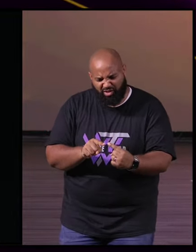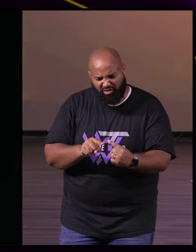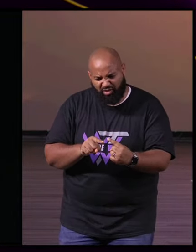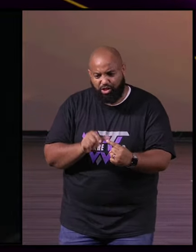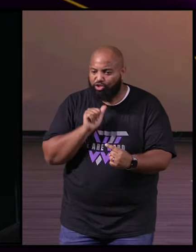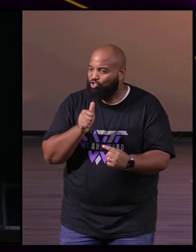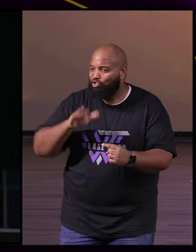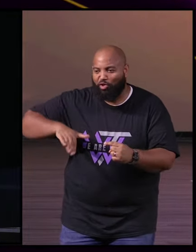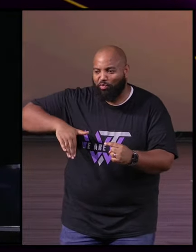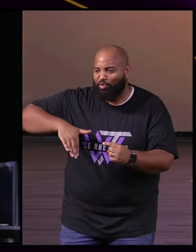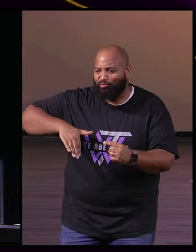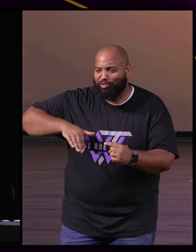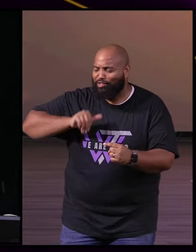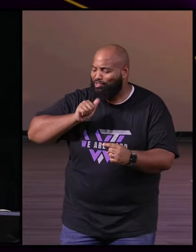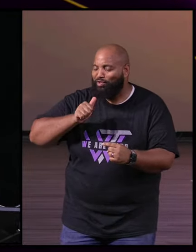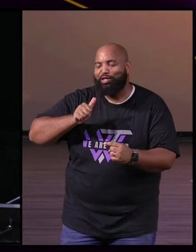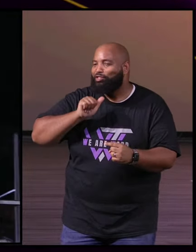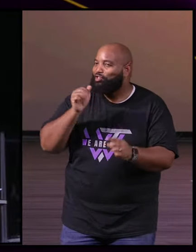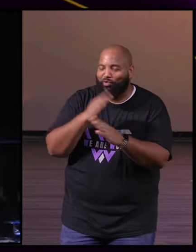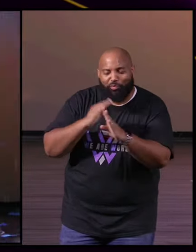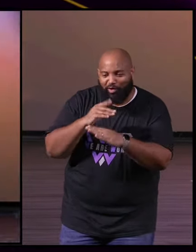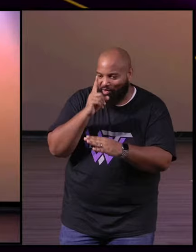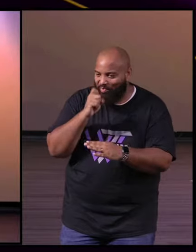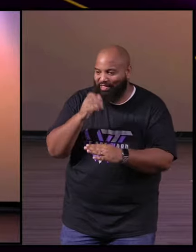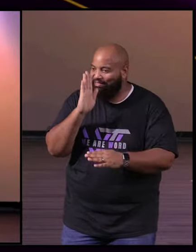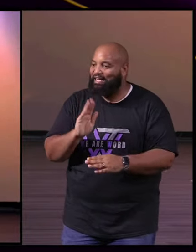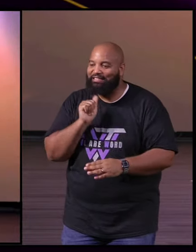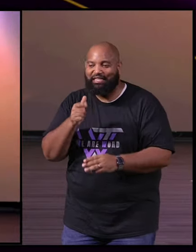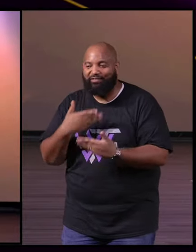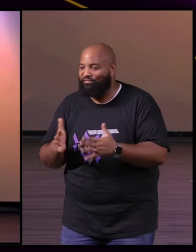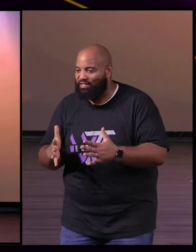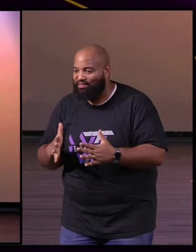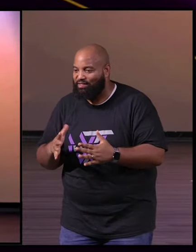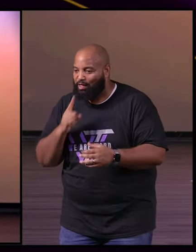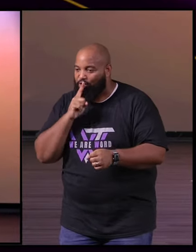Tell your neighbor, I'm gonna be here till God get done.